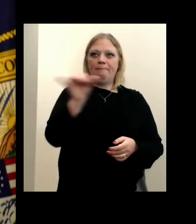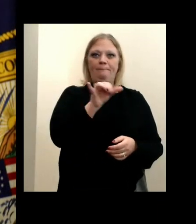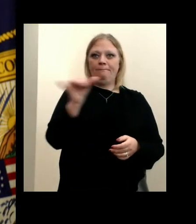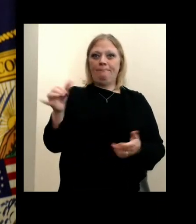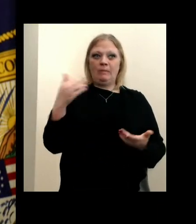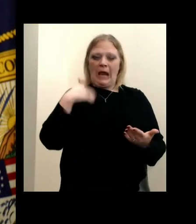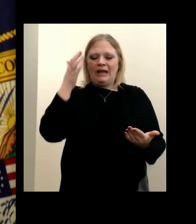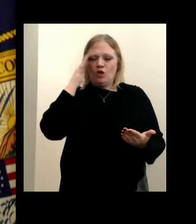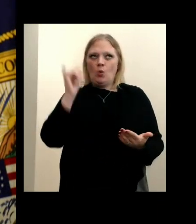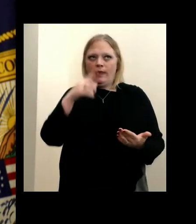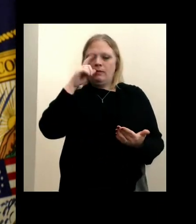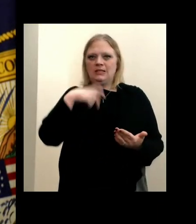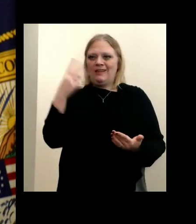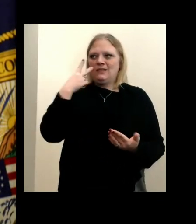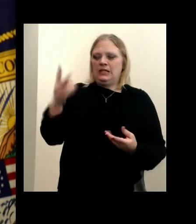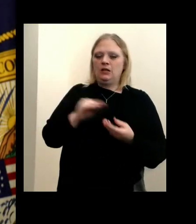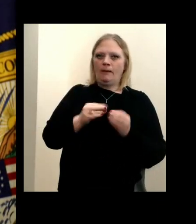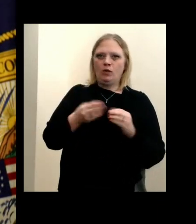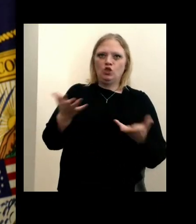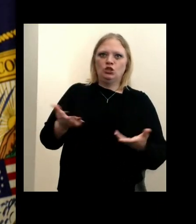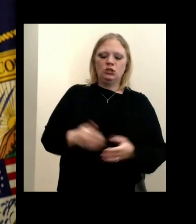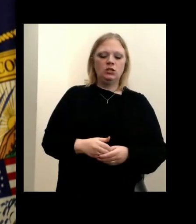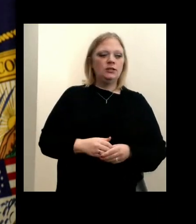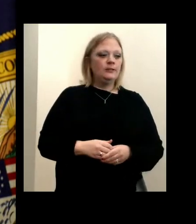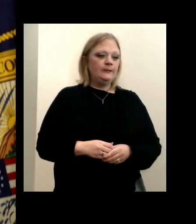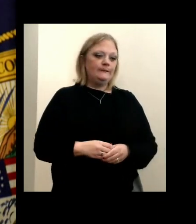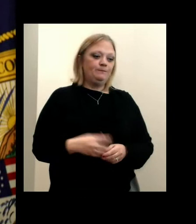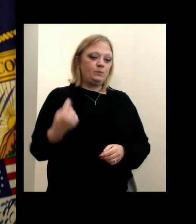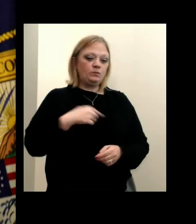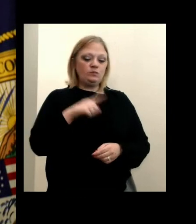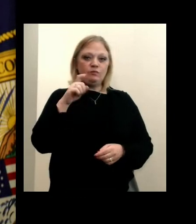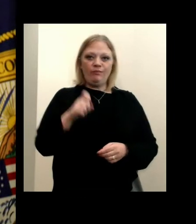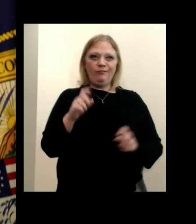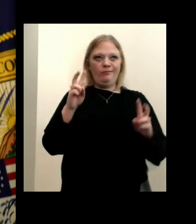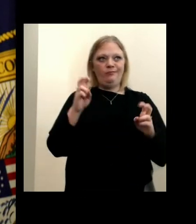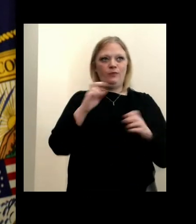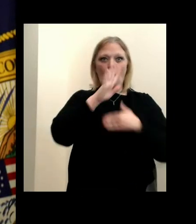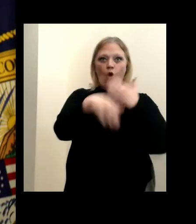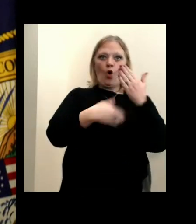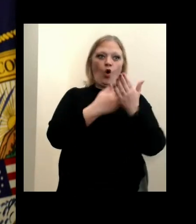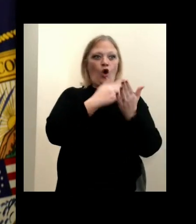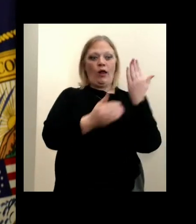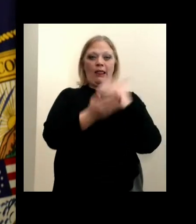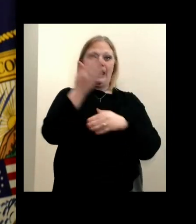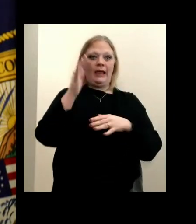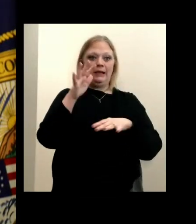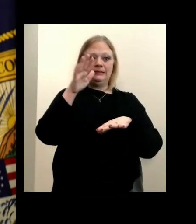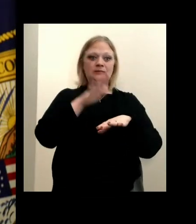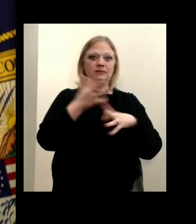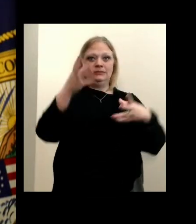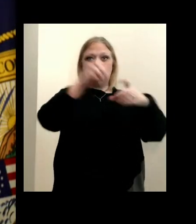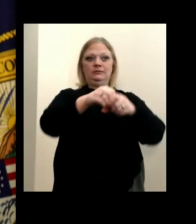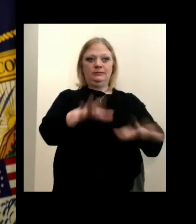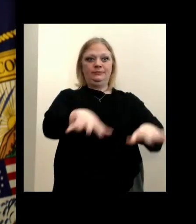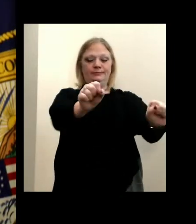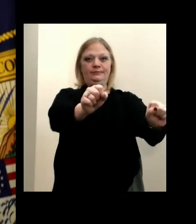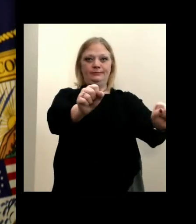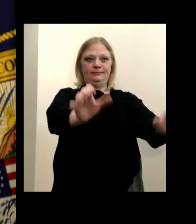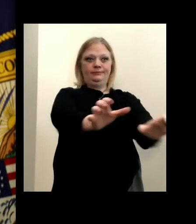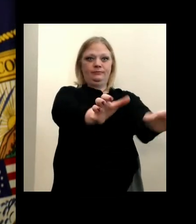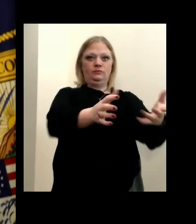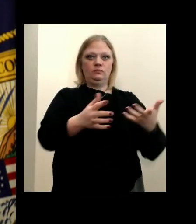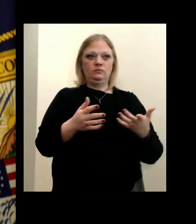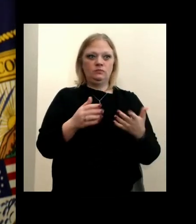that because I've seen the numbers. We need all hands on deck. There's no doubt about it. We need to have county sites. We need to have state sites. We need to